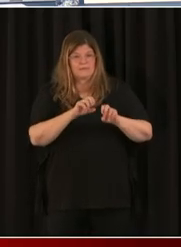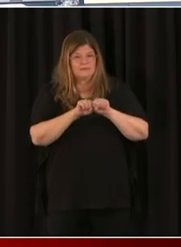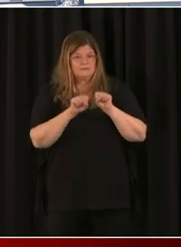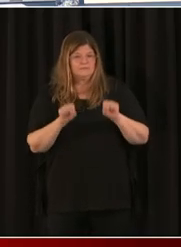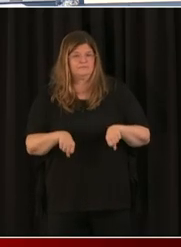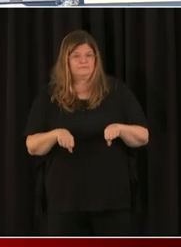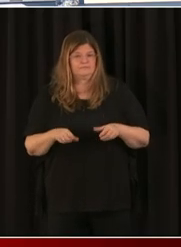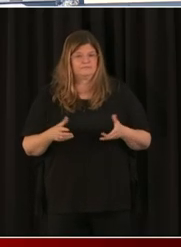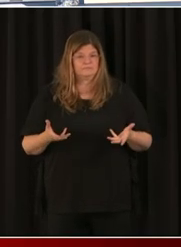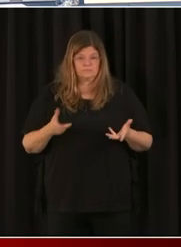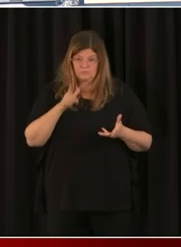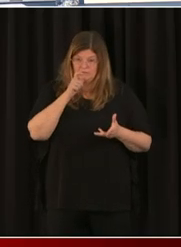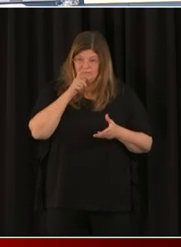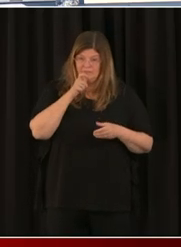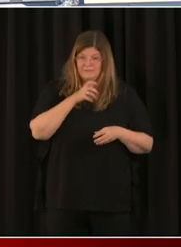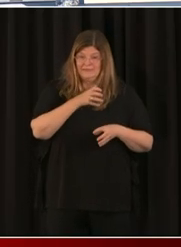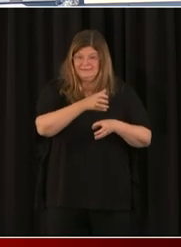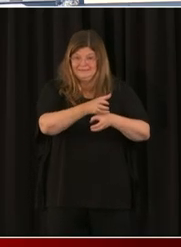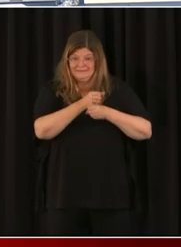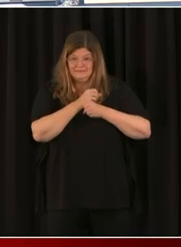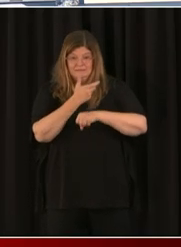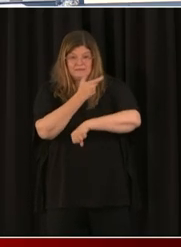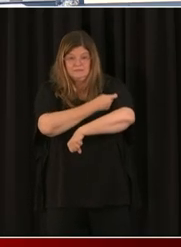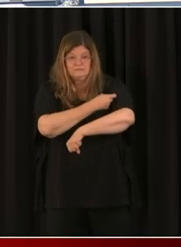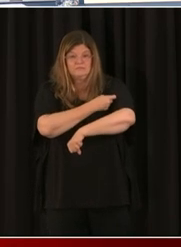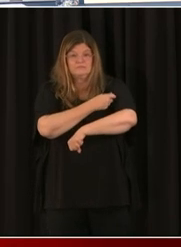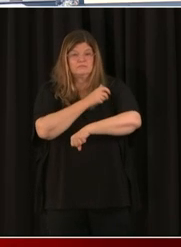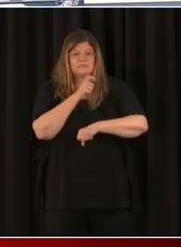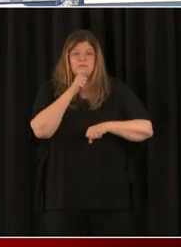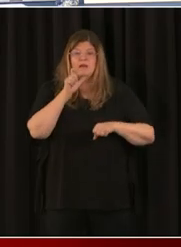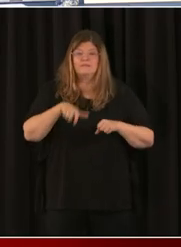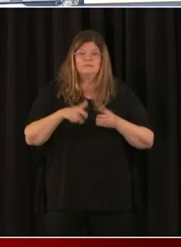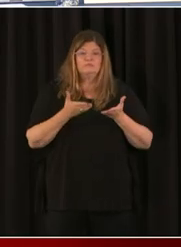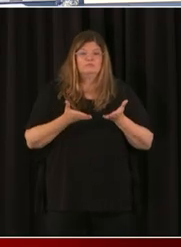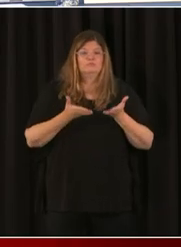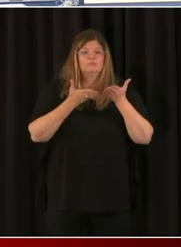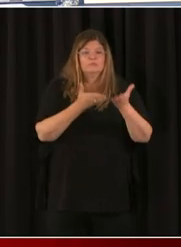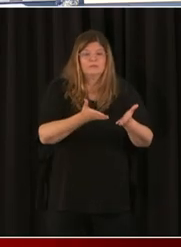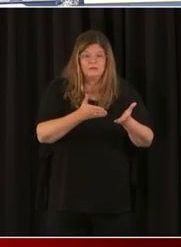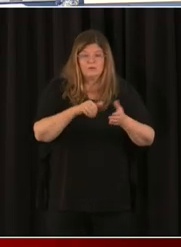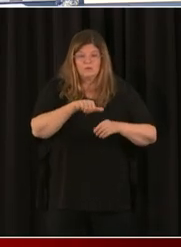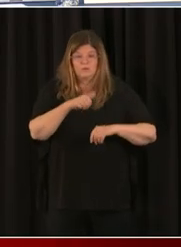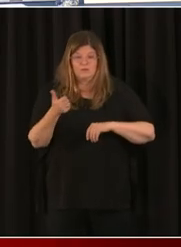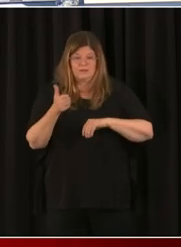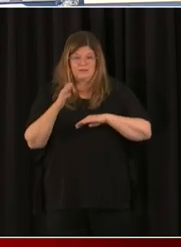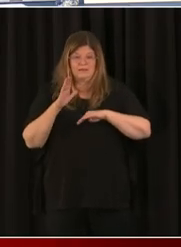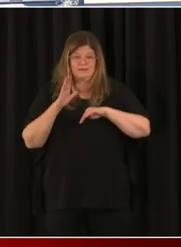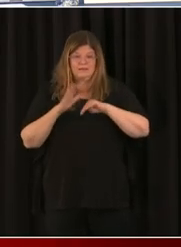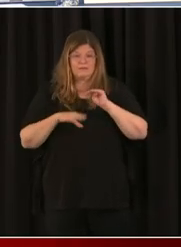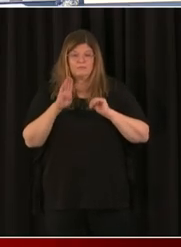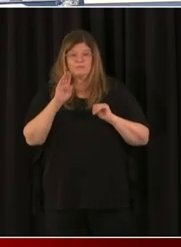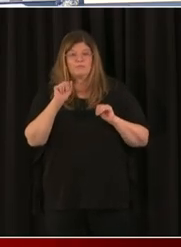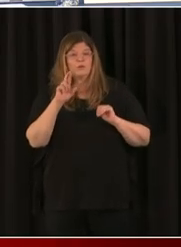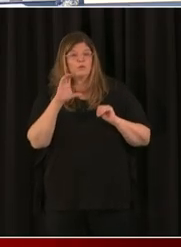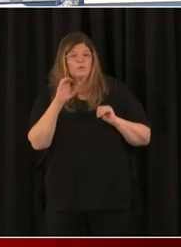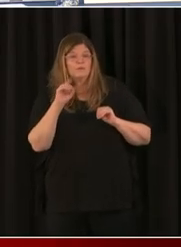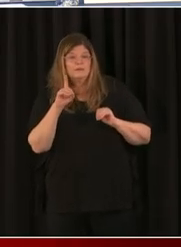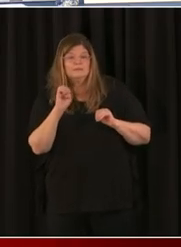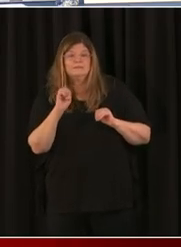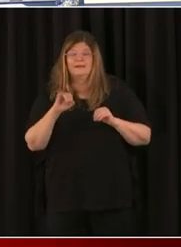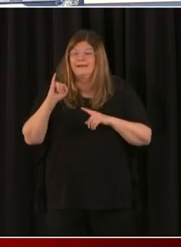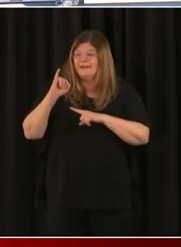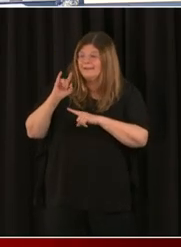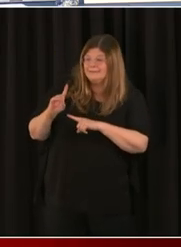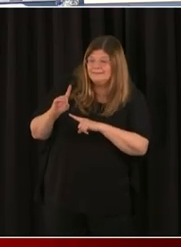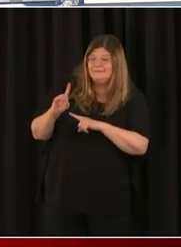vaccine have not been required to present anything other than the barcode when they arrive, not ID, not proof of insurance, not proof that